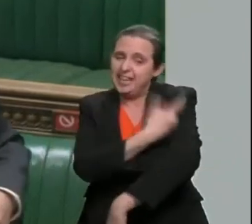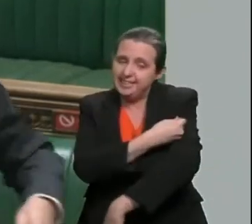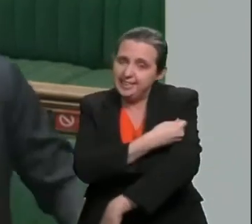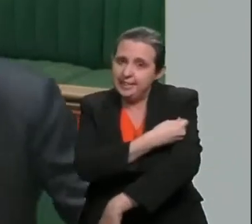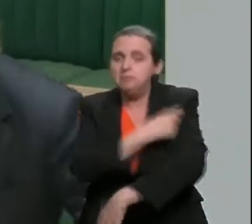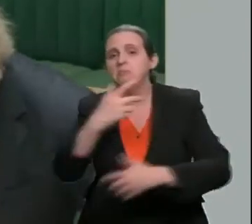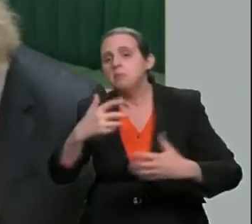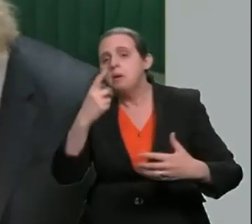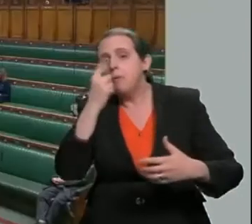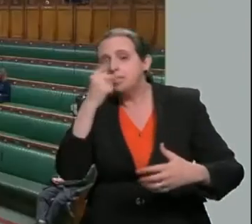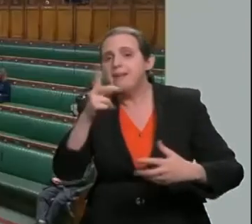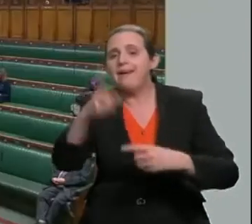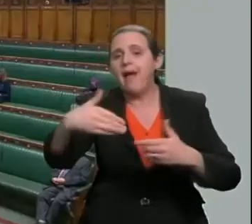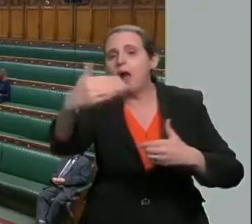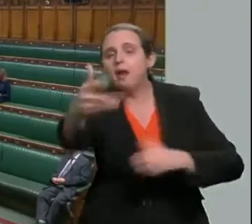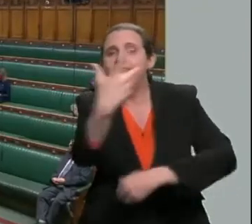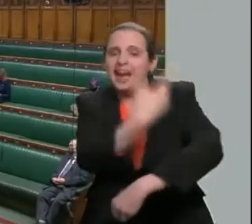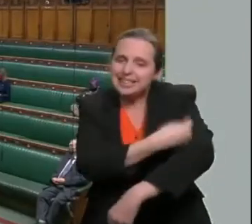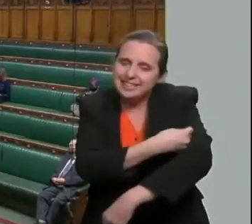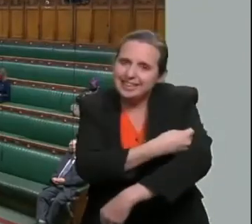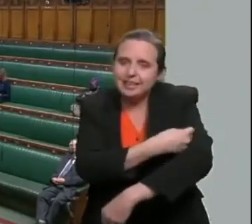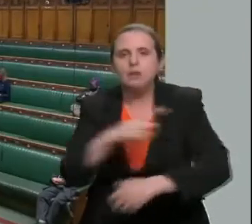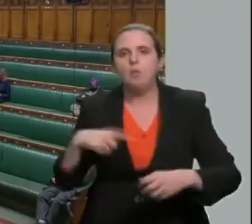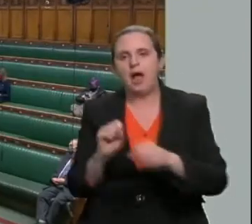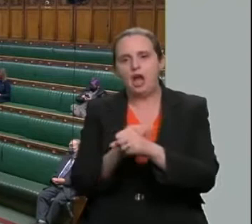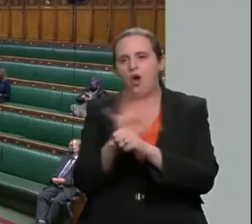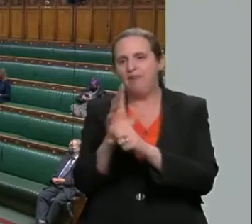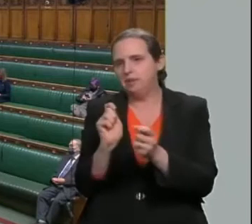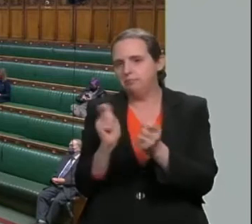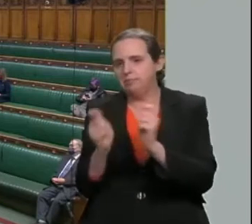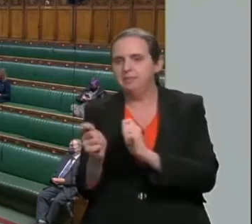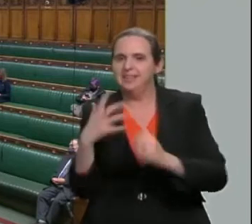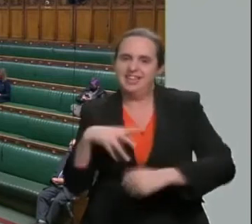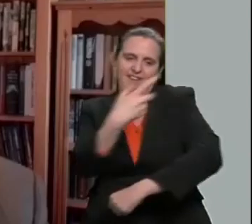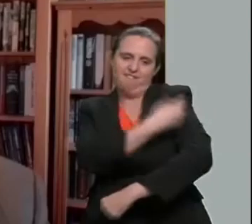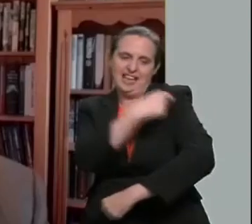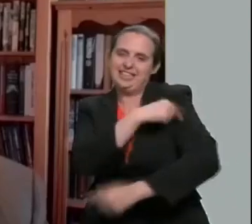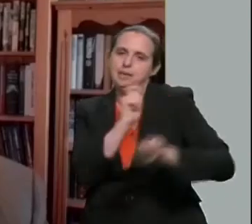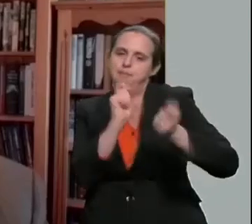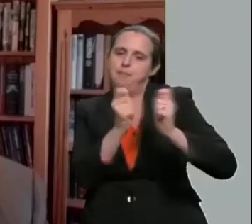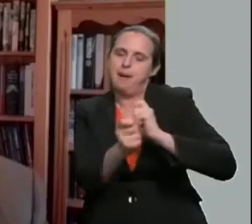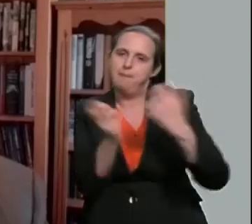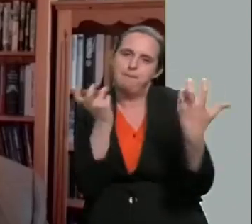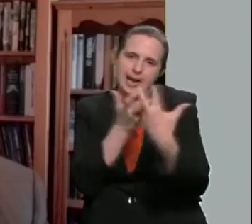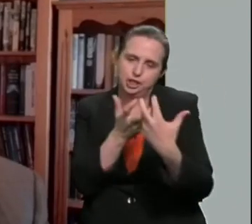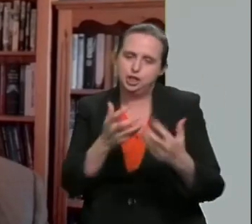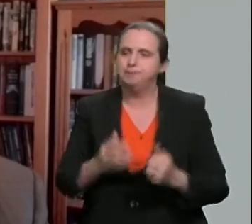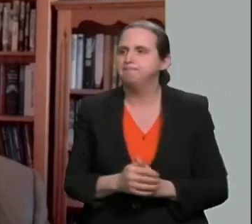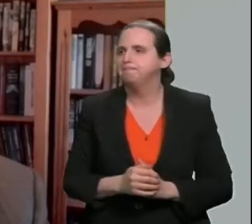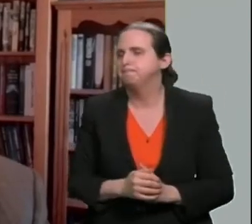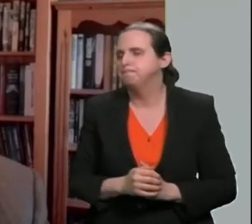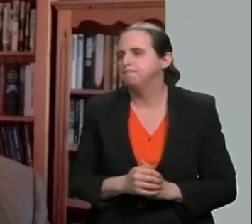new variants. Let's head up to Skye and Lochaber with SNP leader Ian Blightford. Ian Blightford. Thank you, Mr.